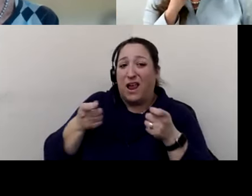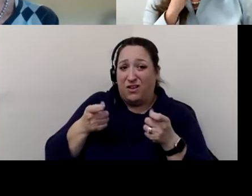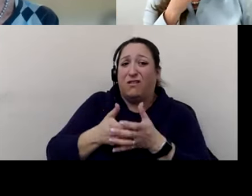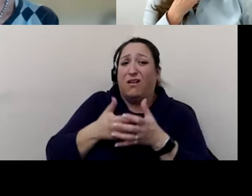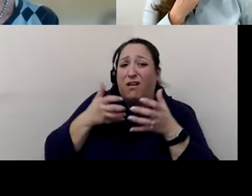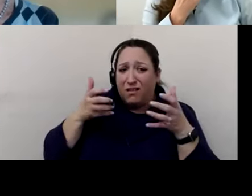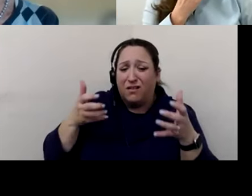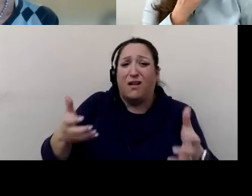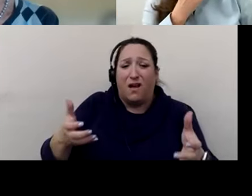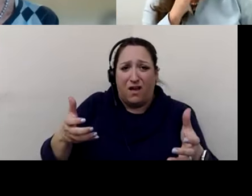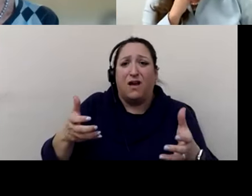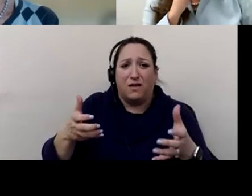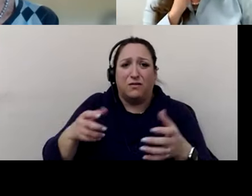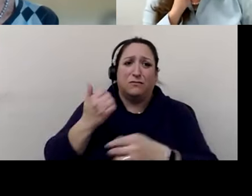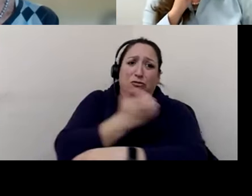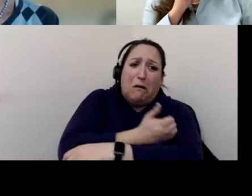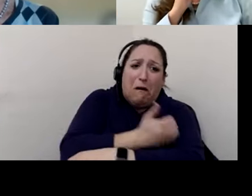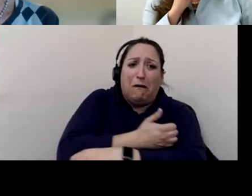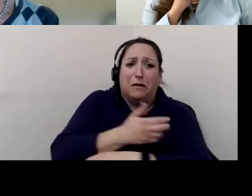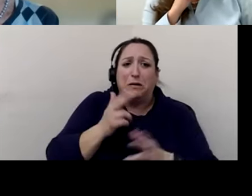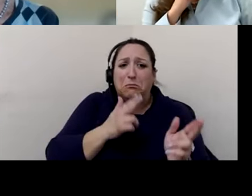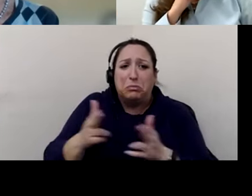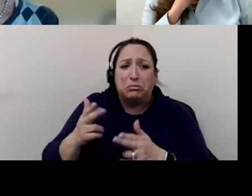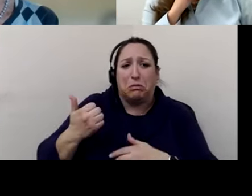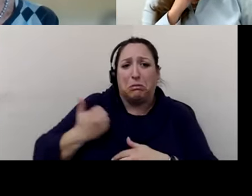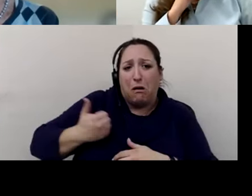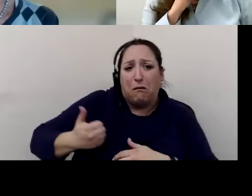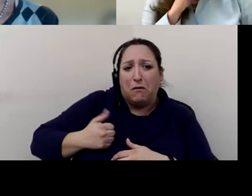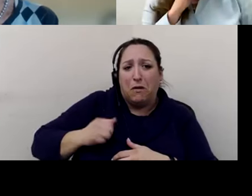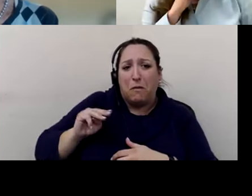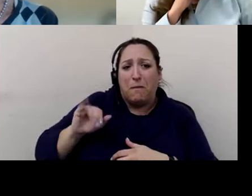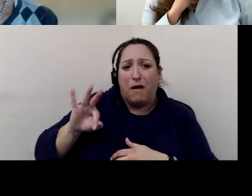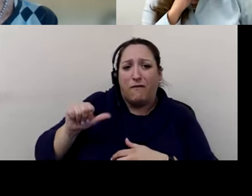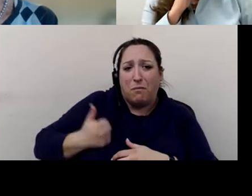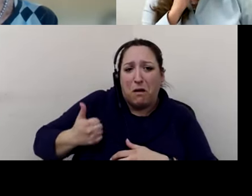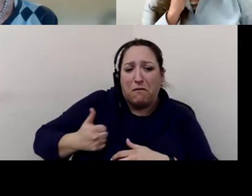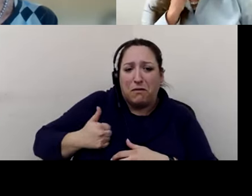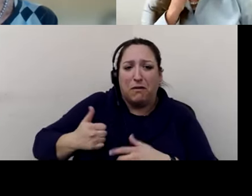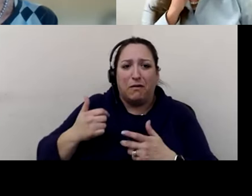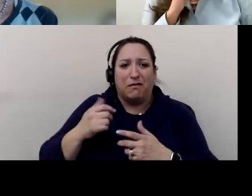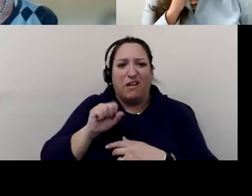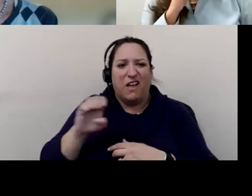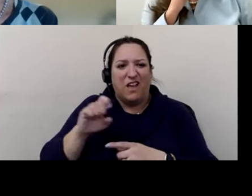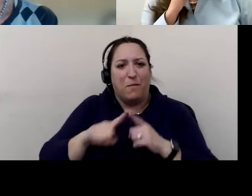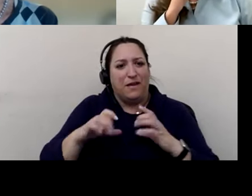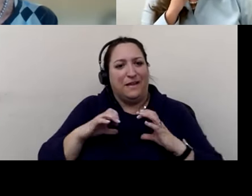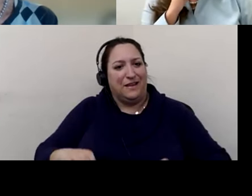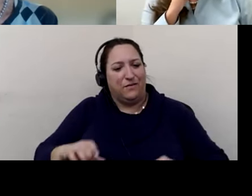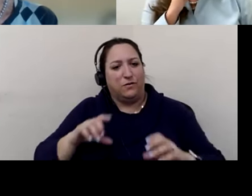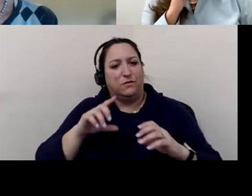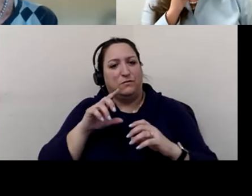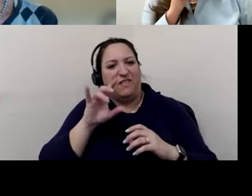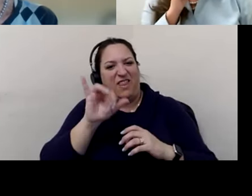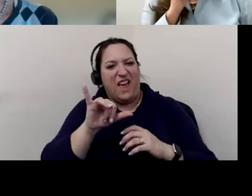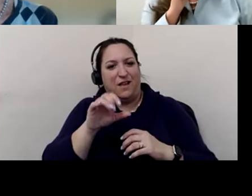of drugs and guns and mafia cases. So I do think in terms of the civil docket, this